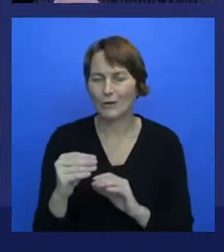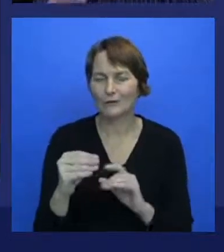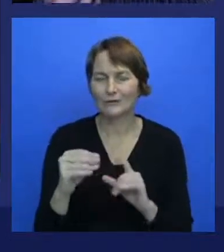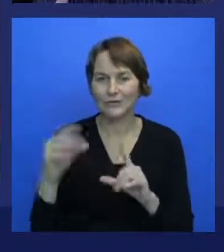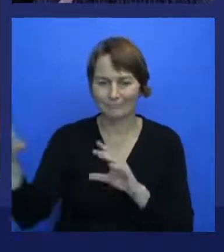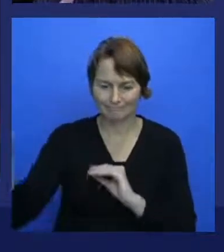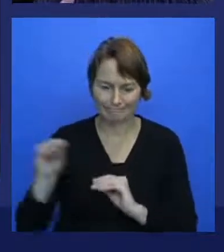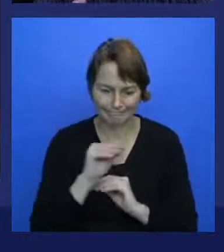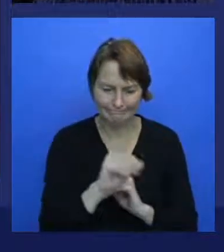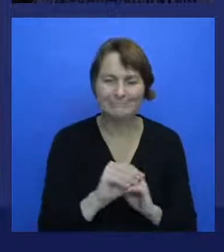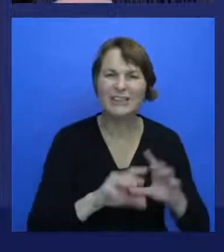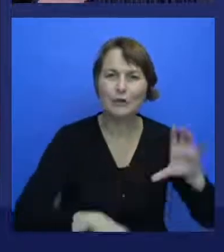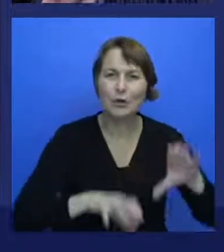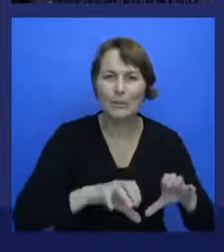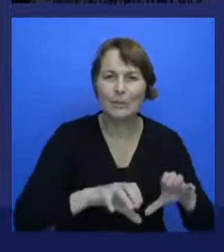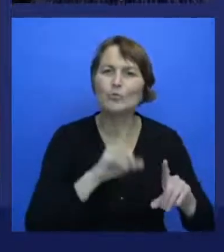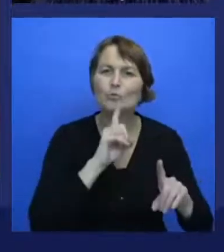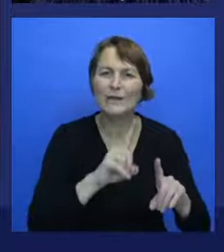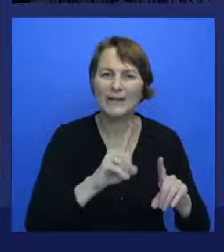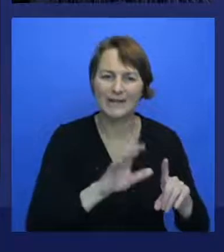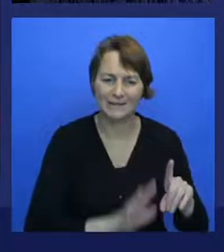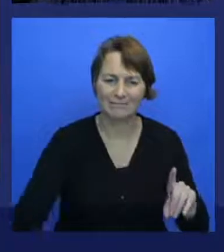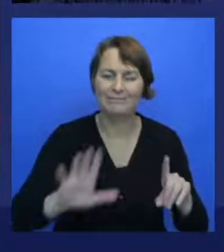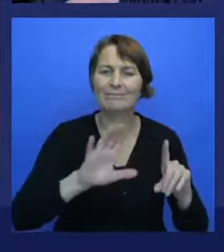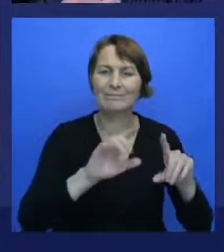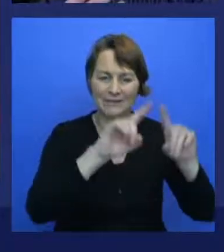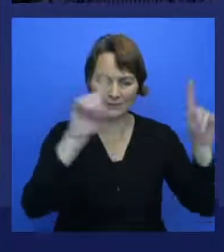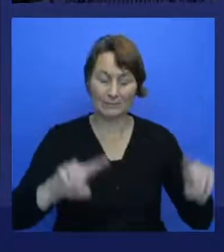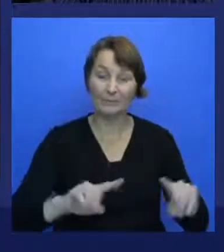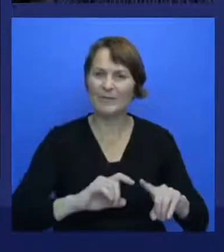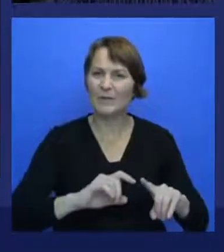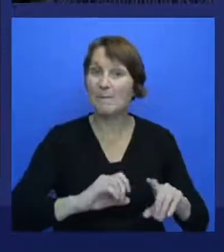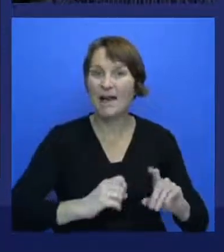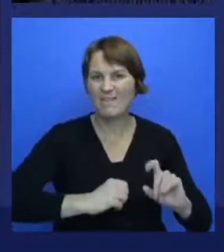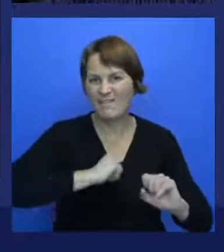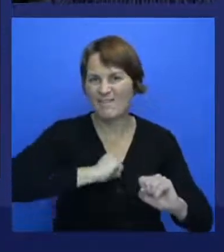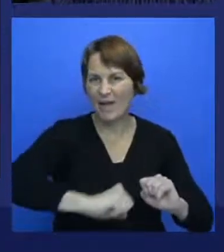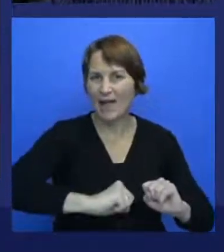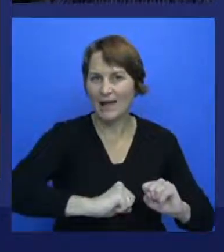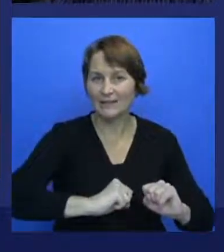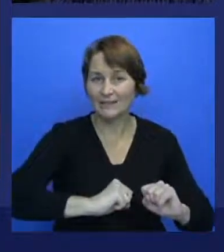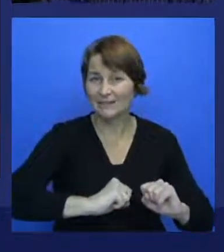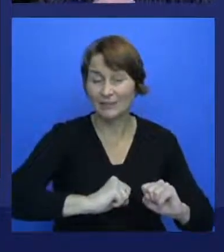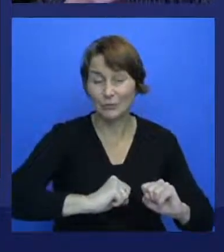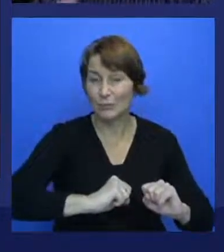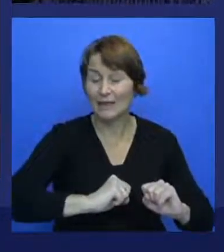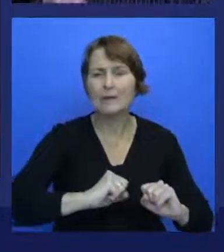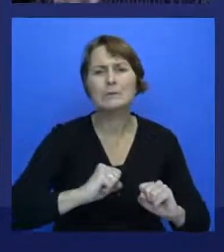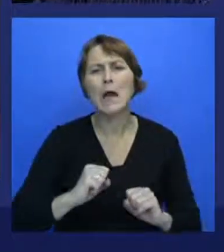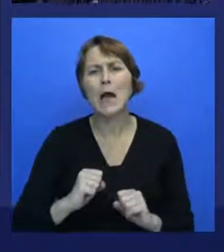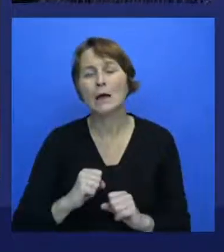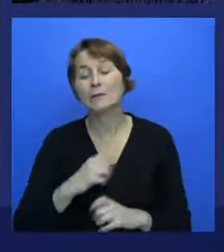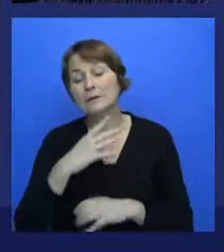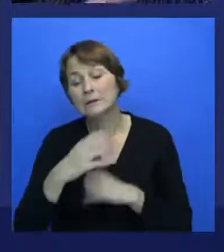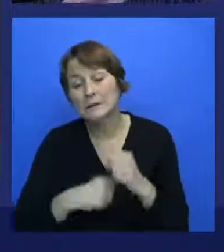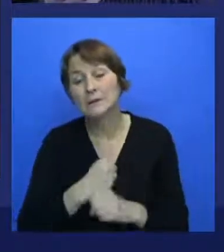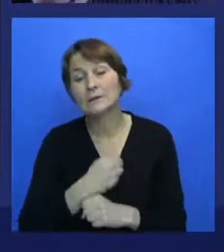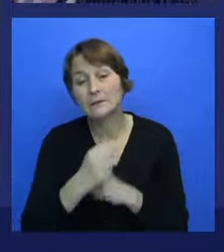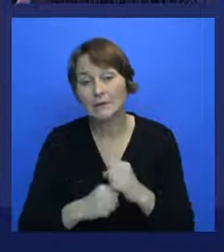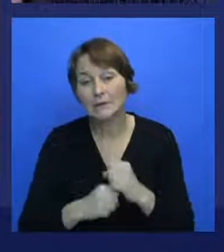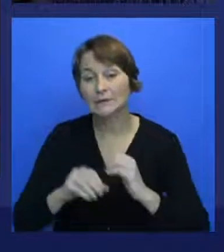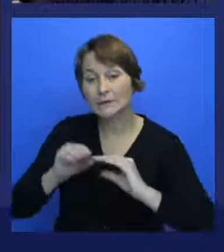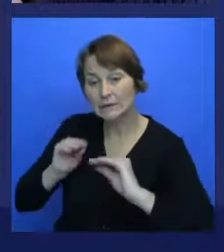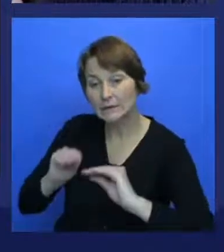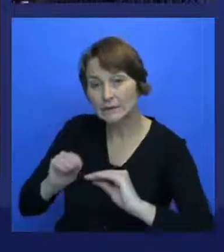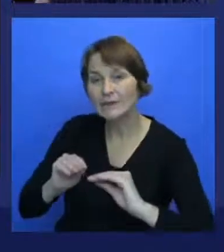object in a digital realm at much higher speeds, the equivalent of hundreds of years of practice, and then to take that model, implement